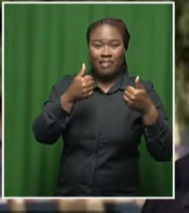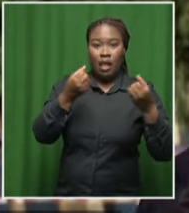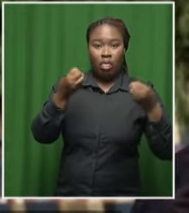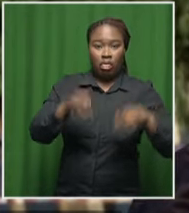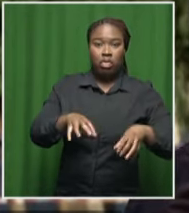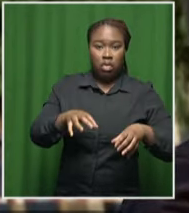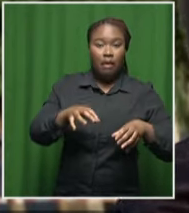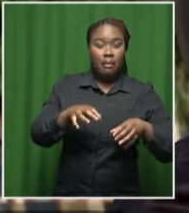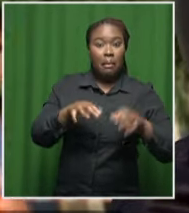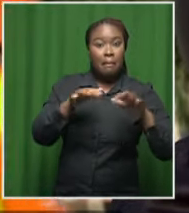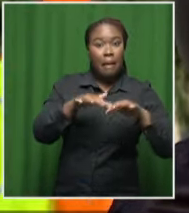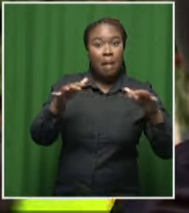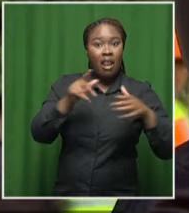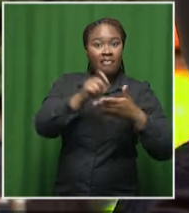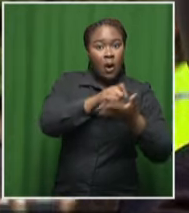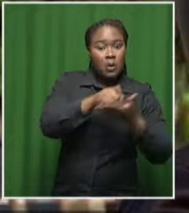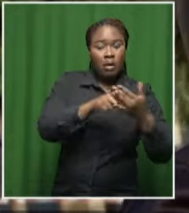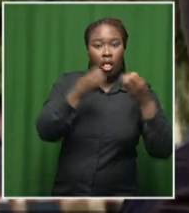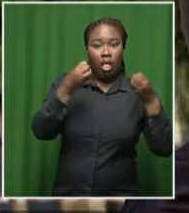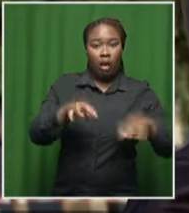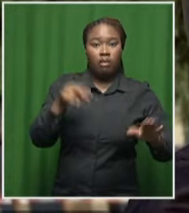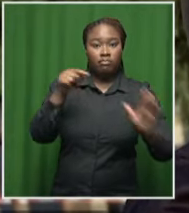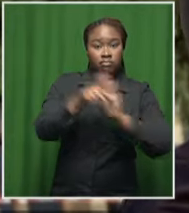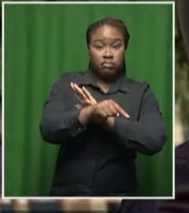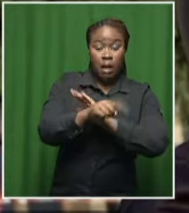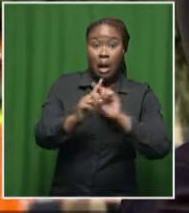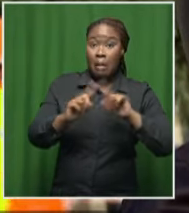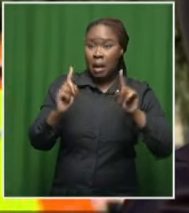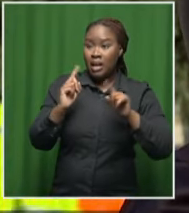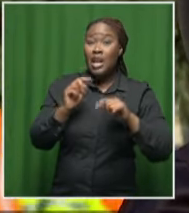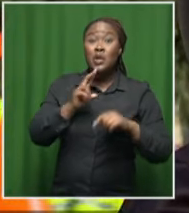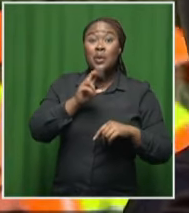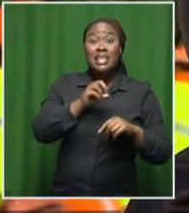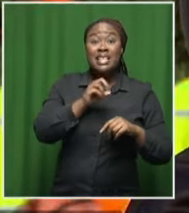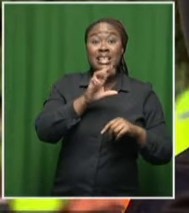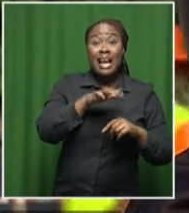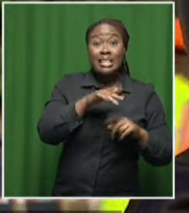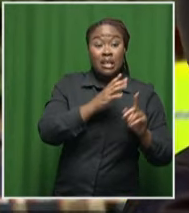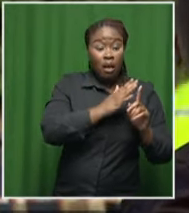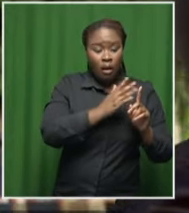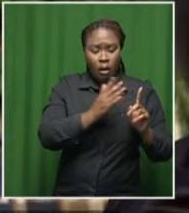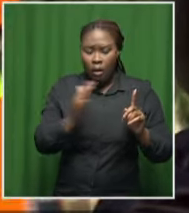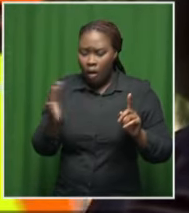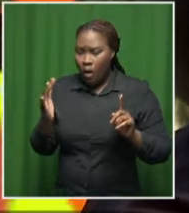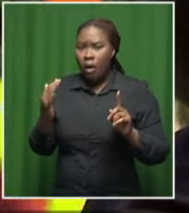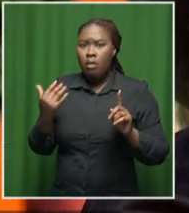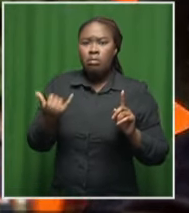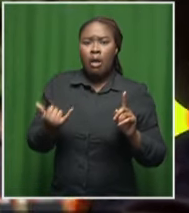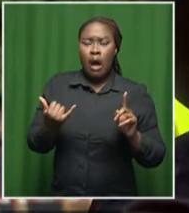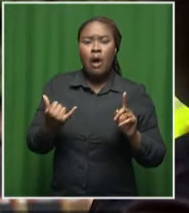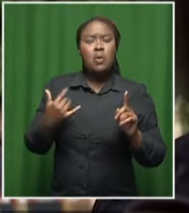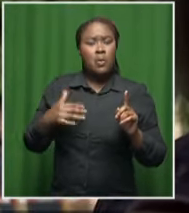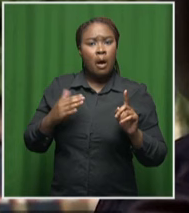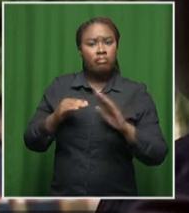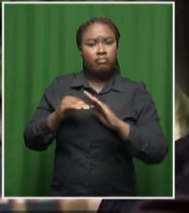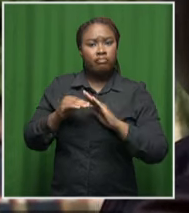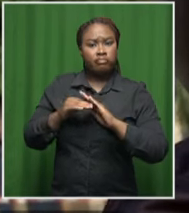by the positive momentum that has happened beyond 2019. We often don't like